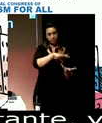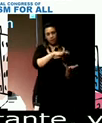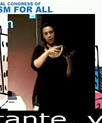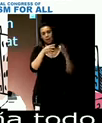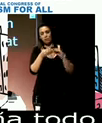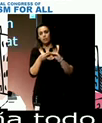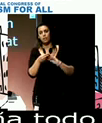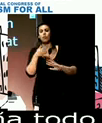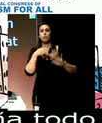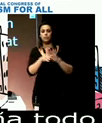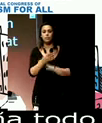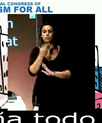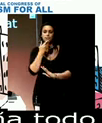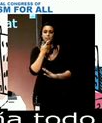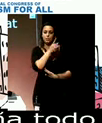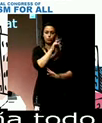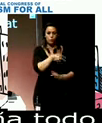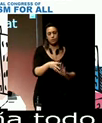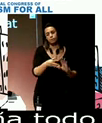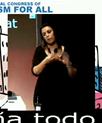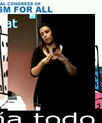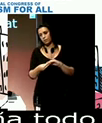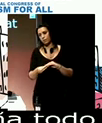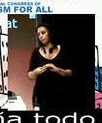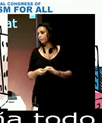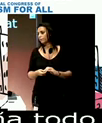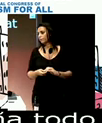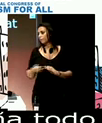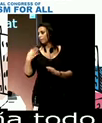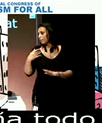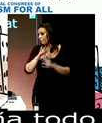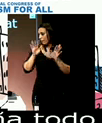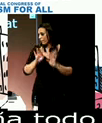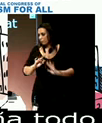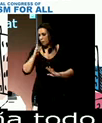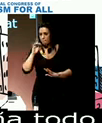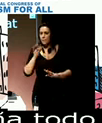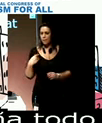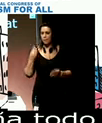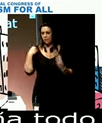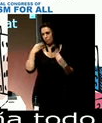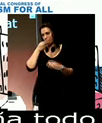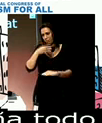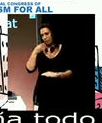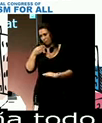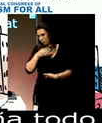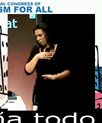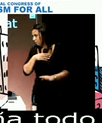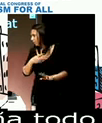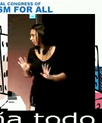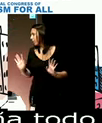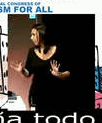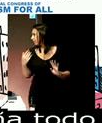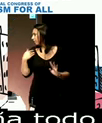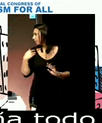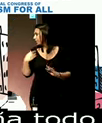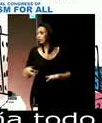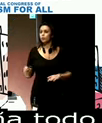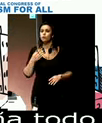the tourist establishments in order to make them accessible if they are